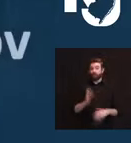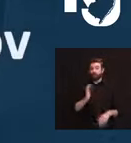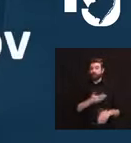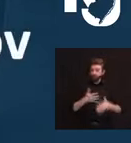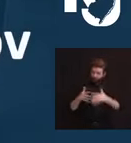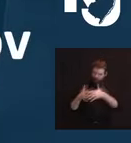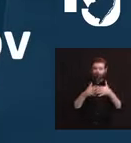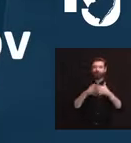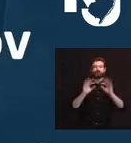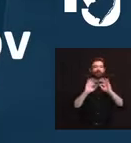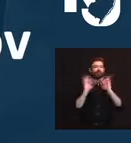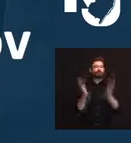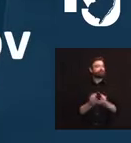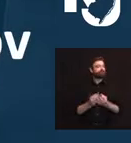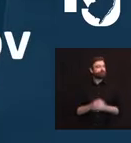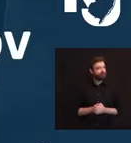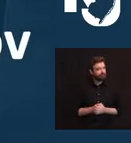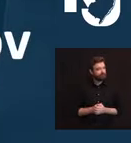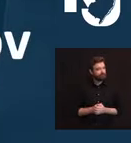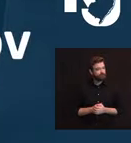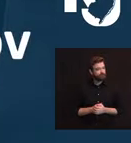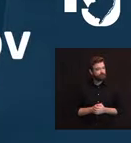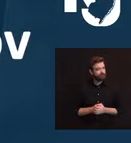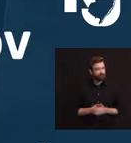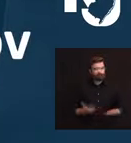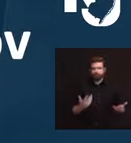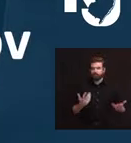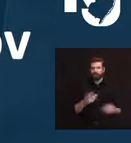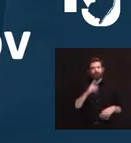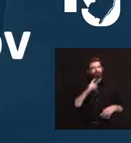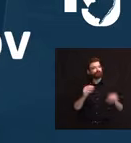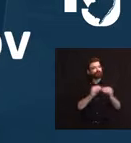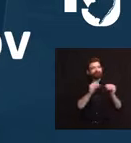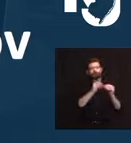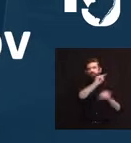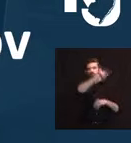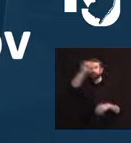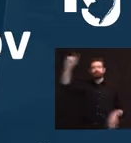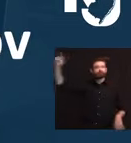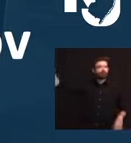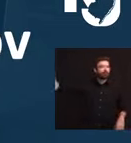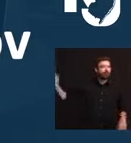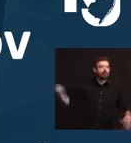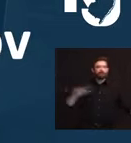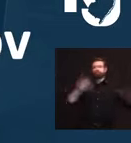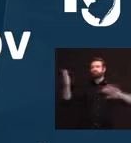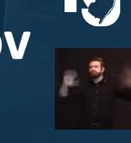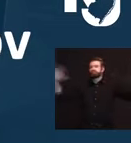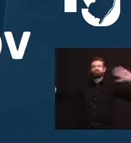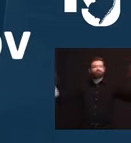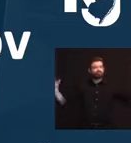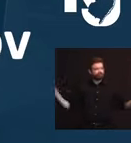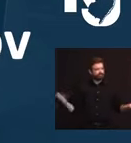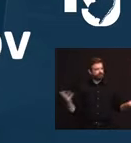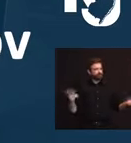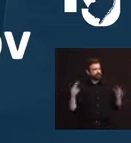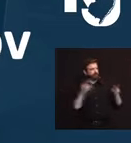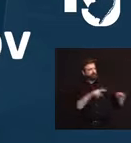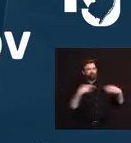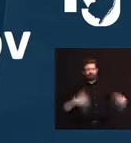state, no matter how long they called it home. They are as much members of our family as any of those we have lost to this